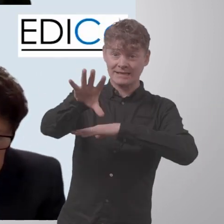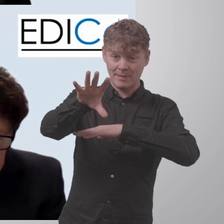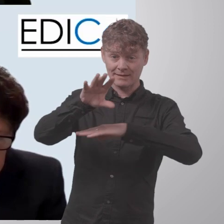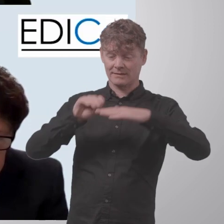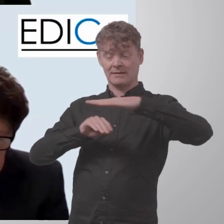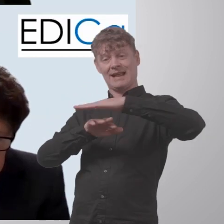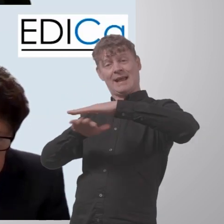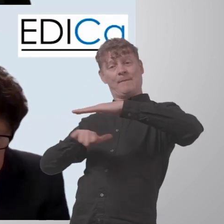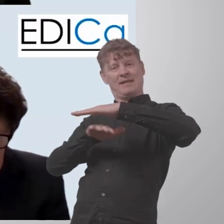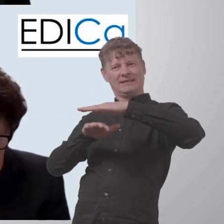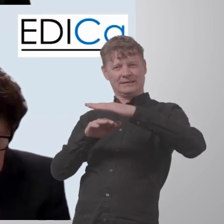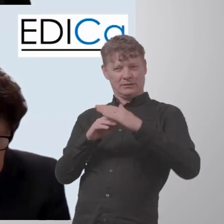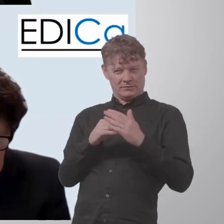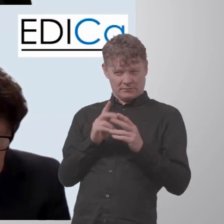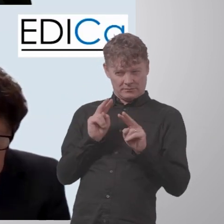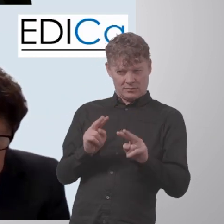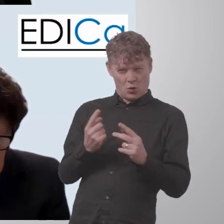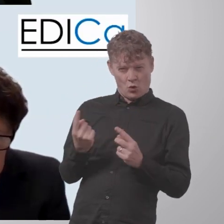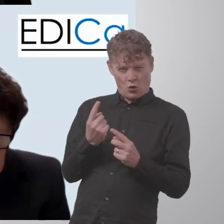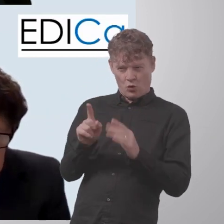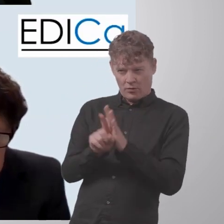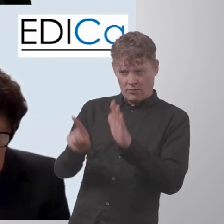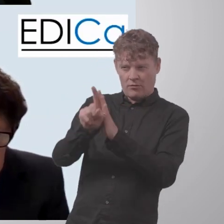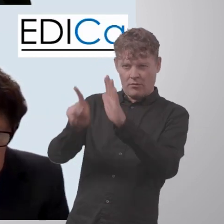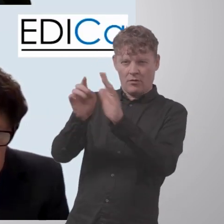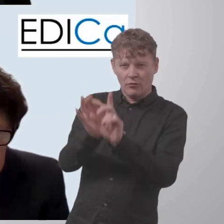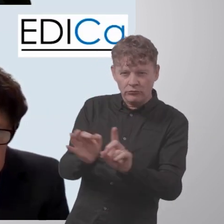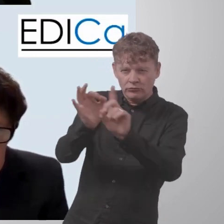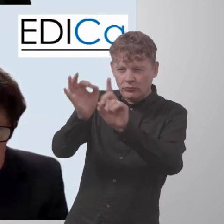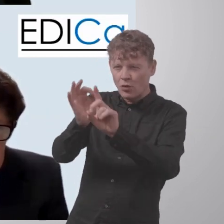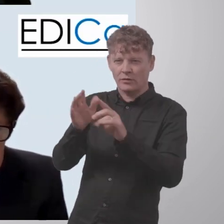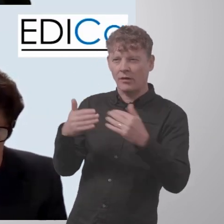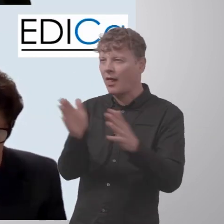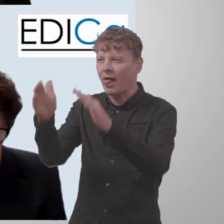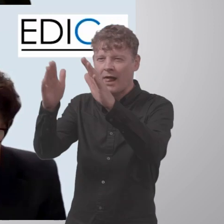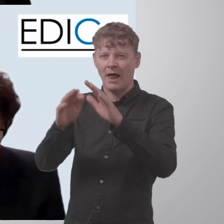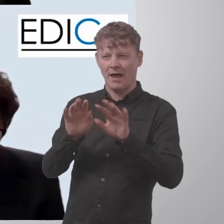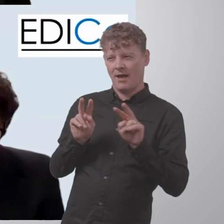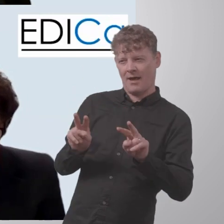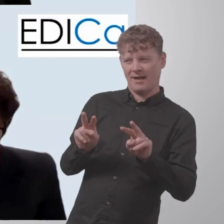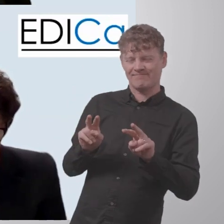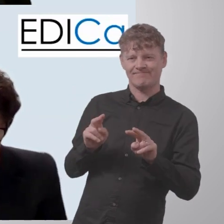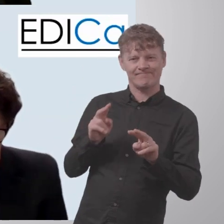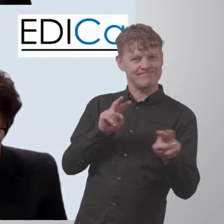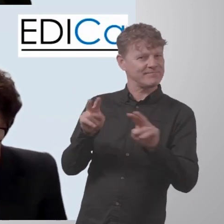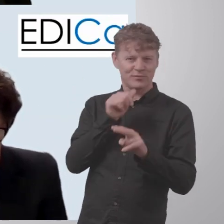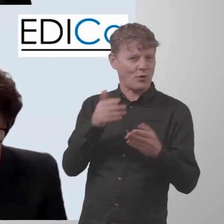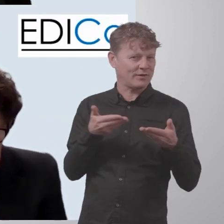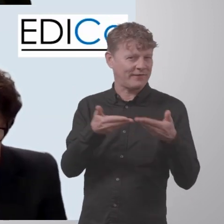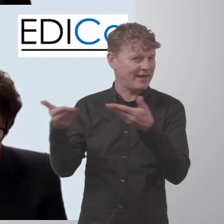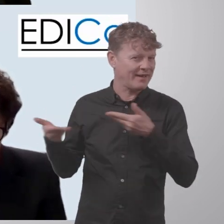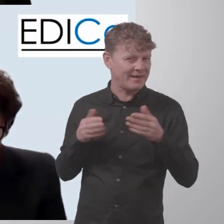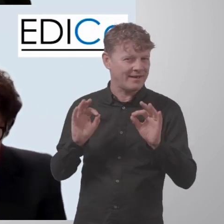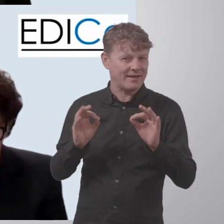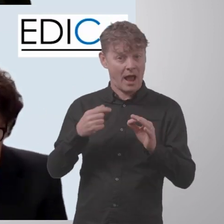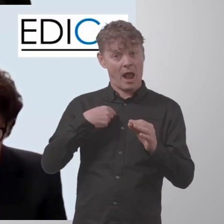what opportunities are available to people isn't always fair. And for example, as I'm chair of the Chartered Association of